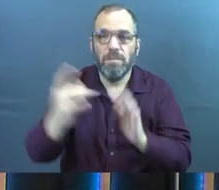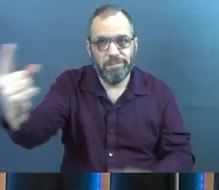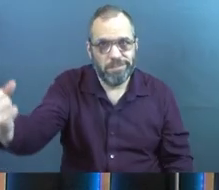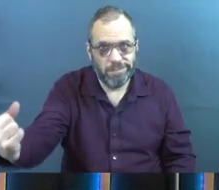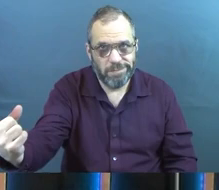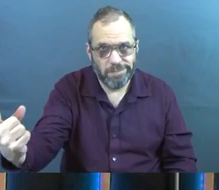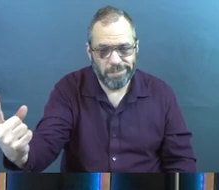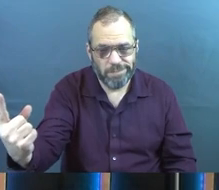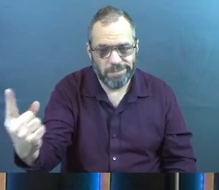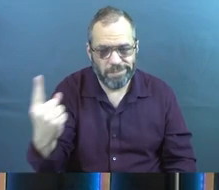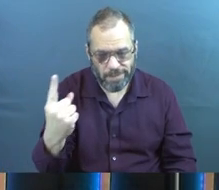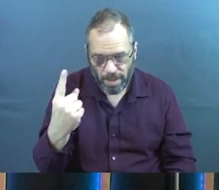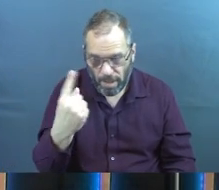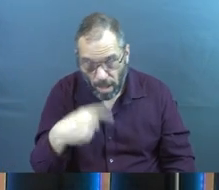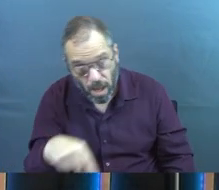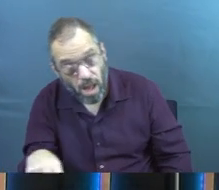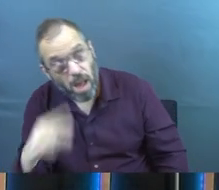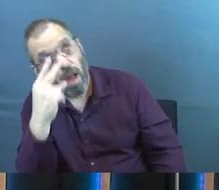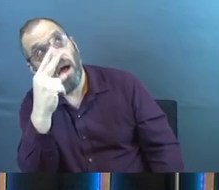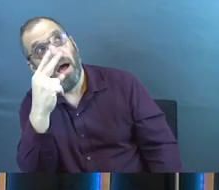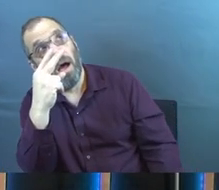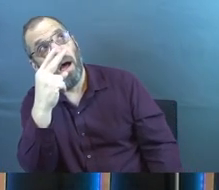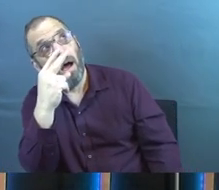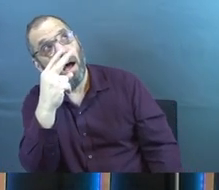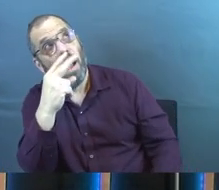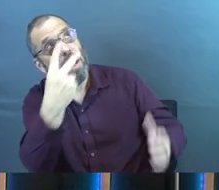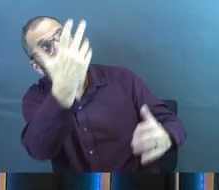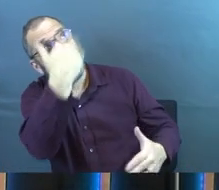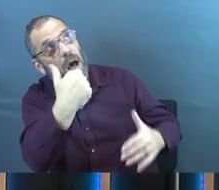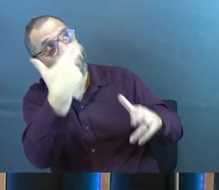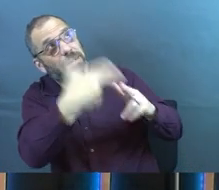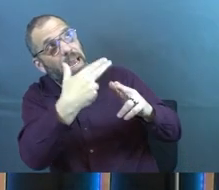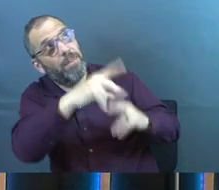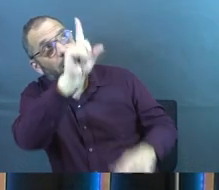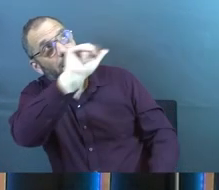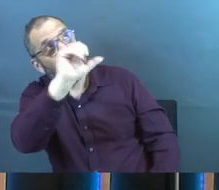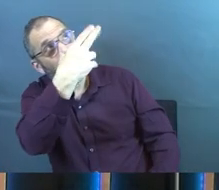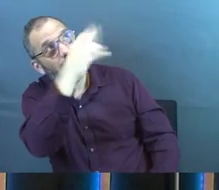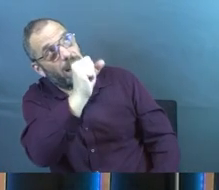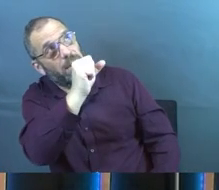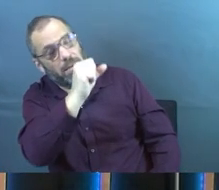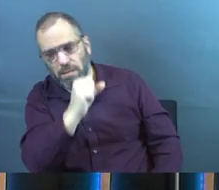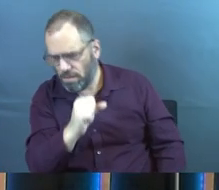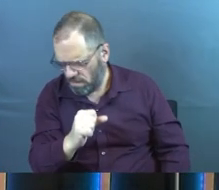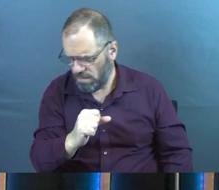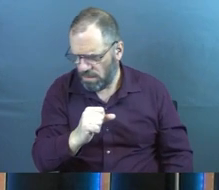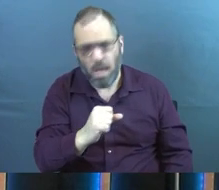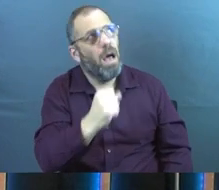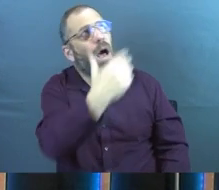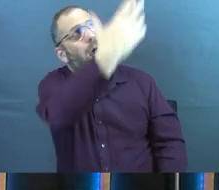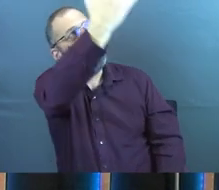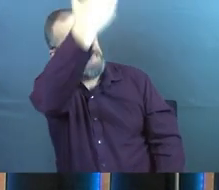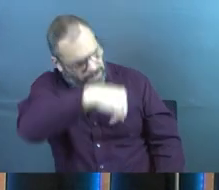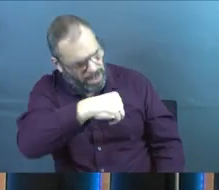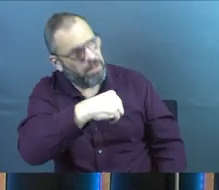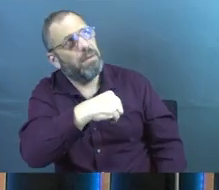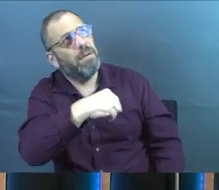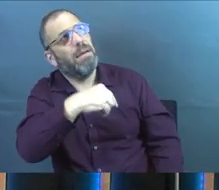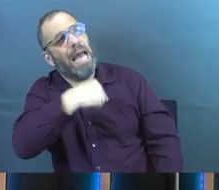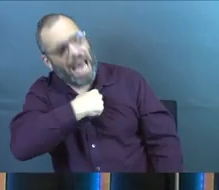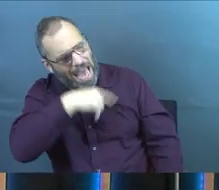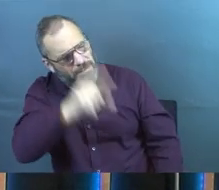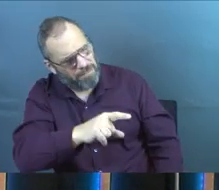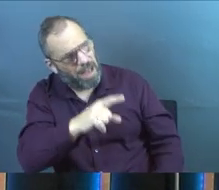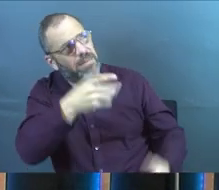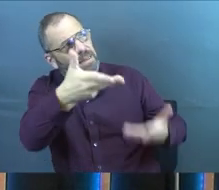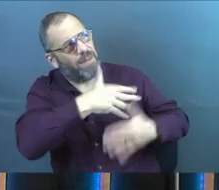came by, he looked up at Zacchaeus in the tree and called him by name. Zacchaeus, he said, quick, come down. I